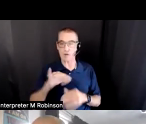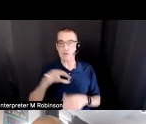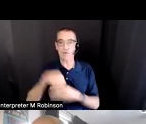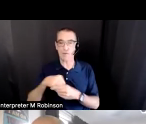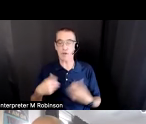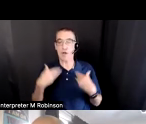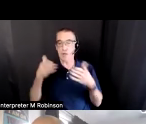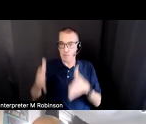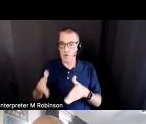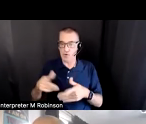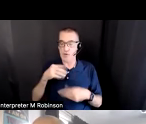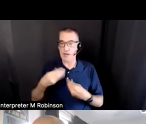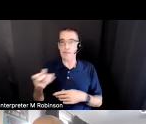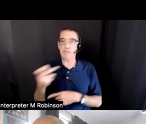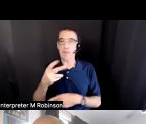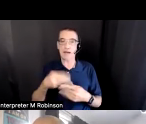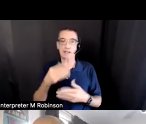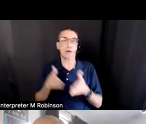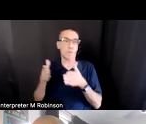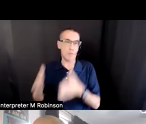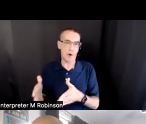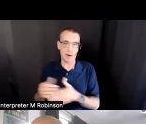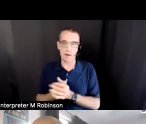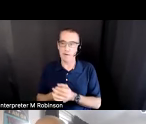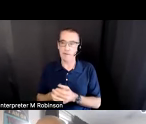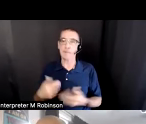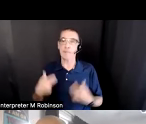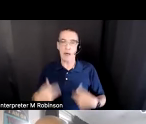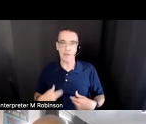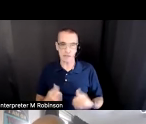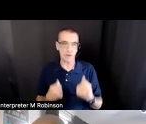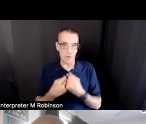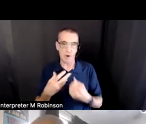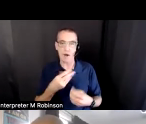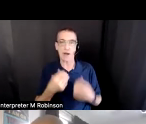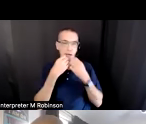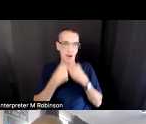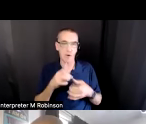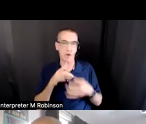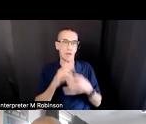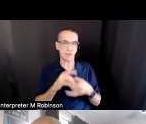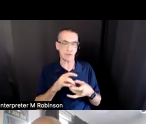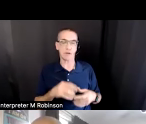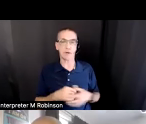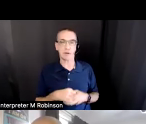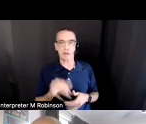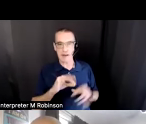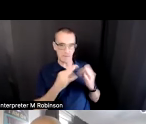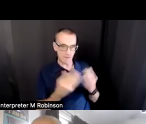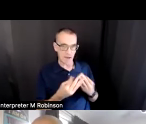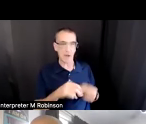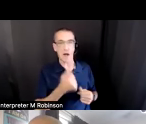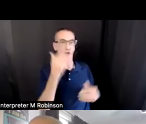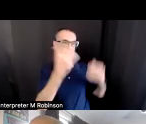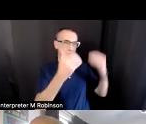young person giving back in some way. Healthy, supportive, and caring relationships such as family, other